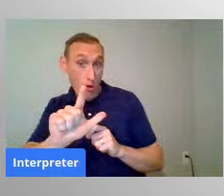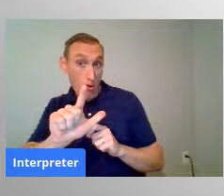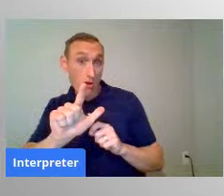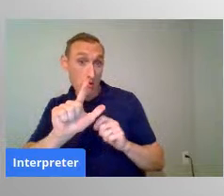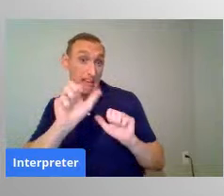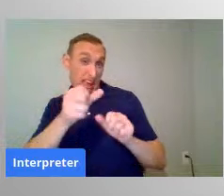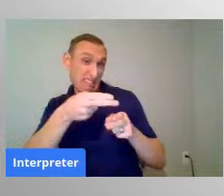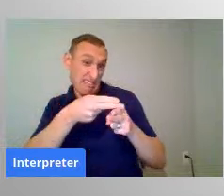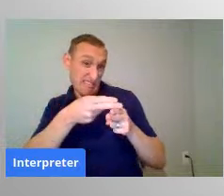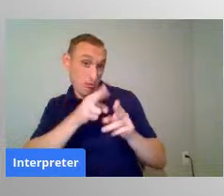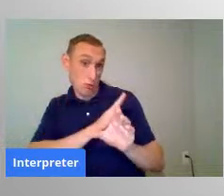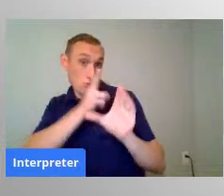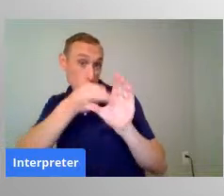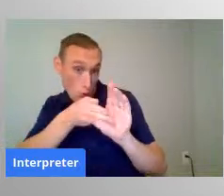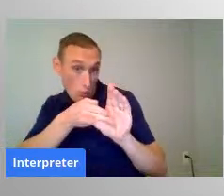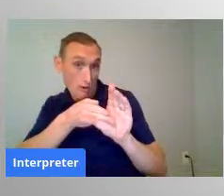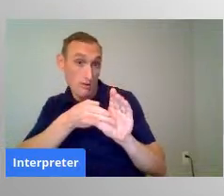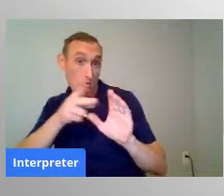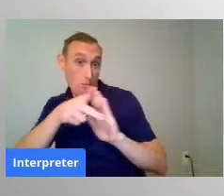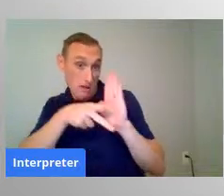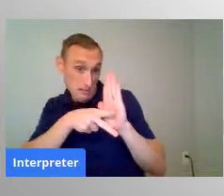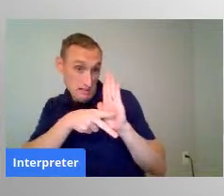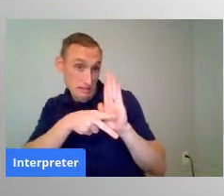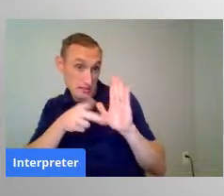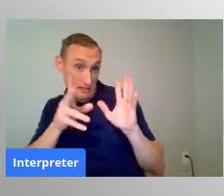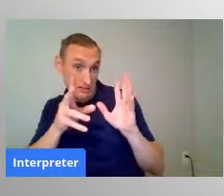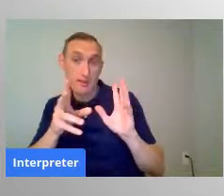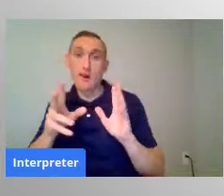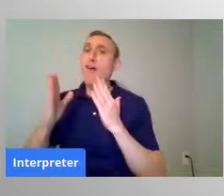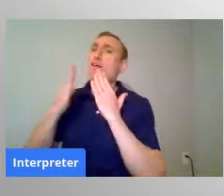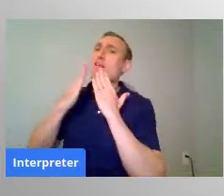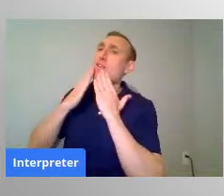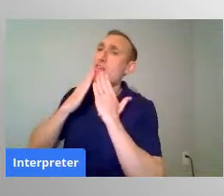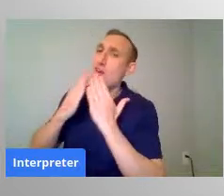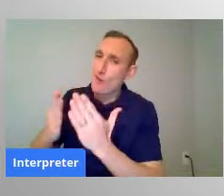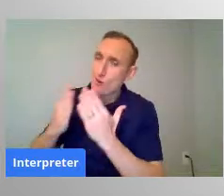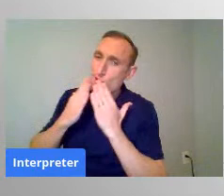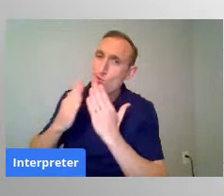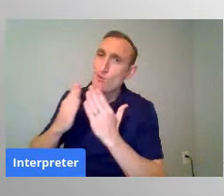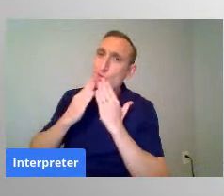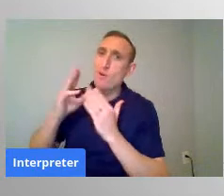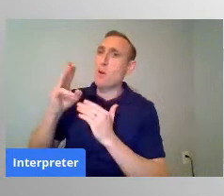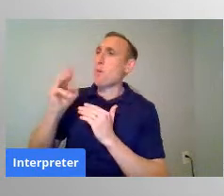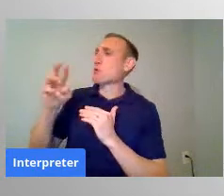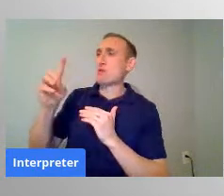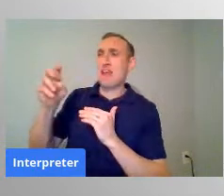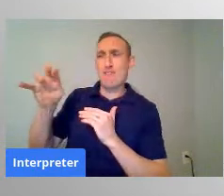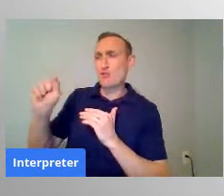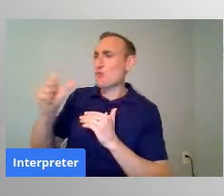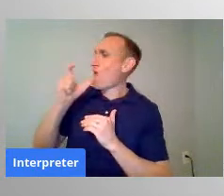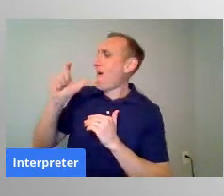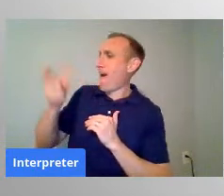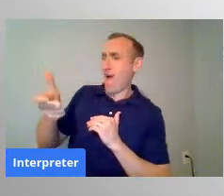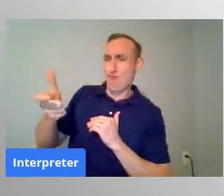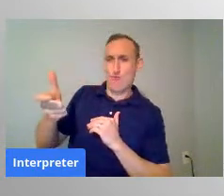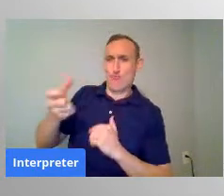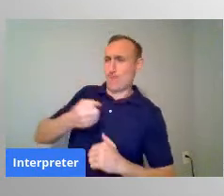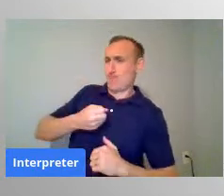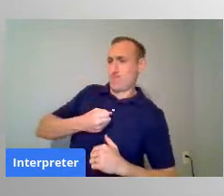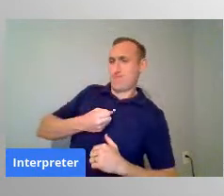temporarily join the policy committee. I appreciate you, Mr. Davis. You don't have to do that. I